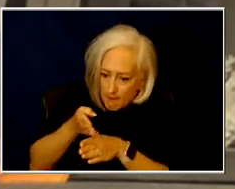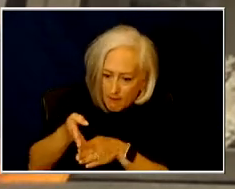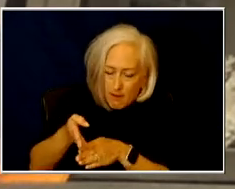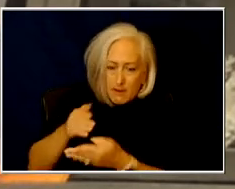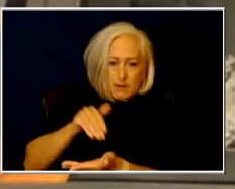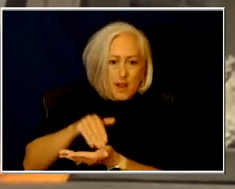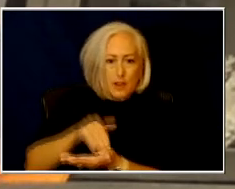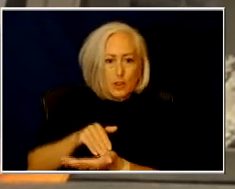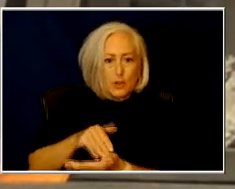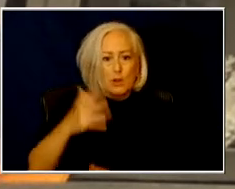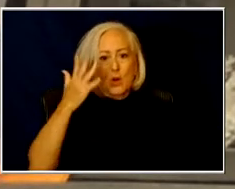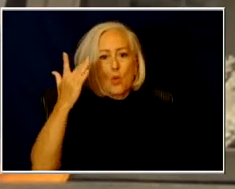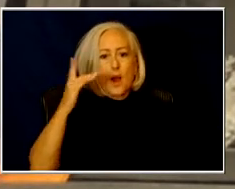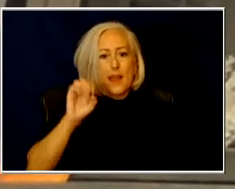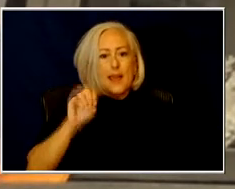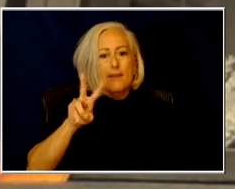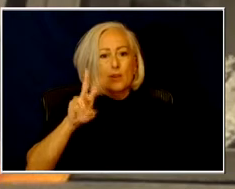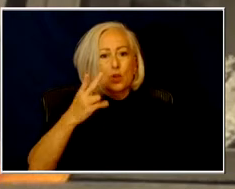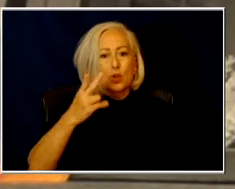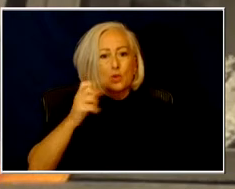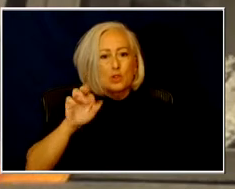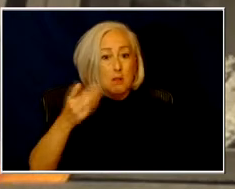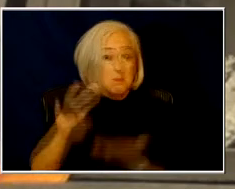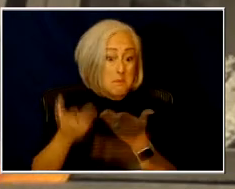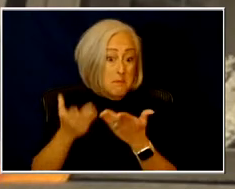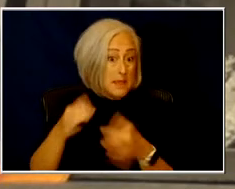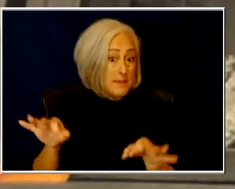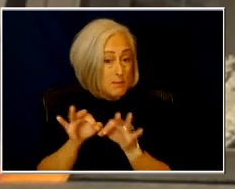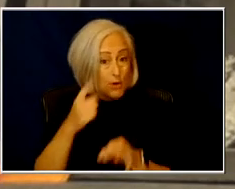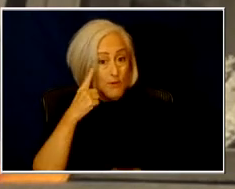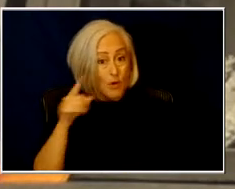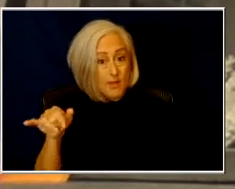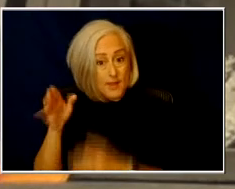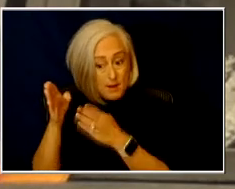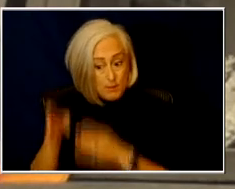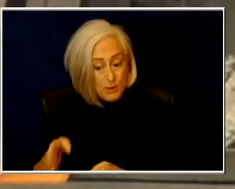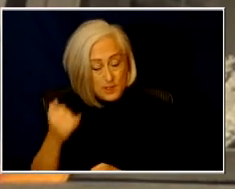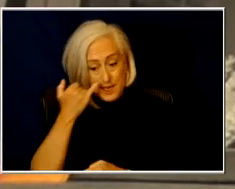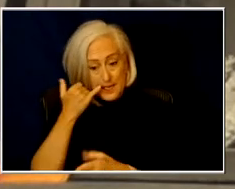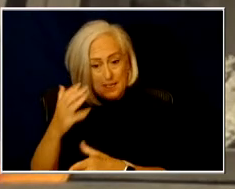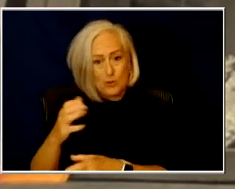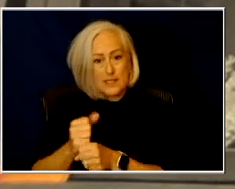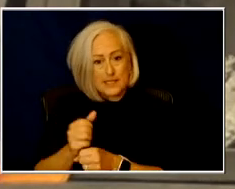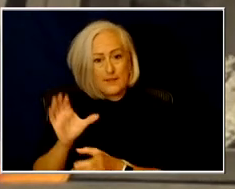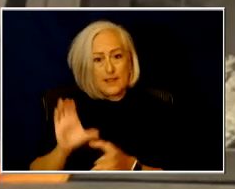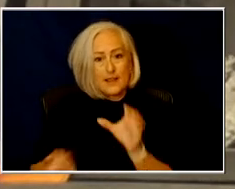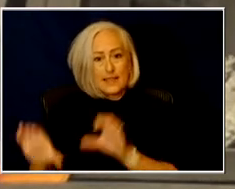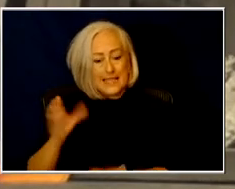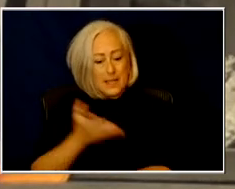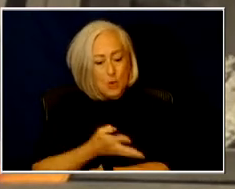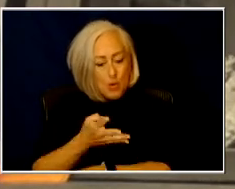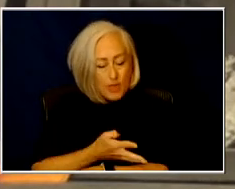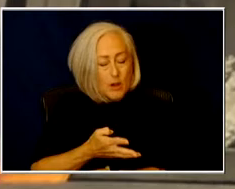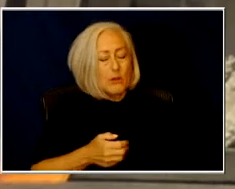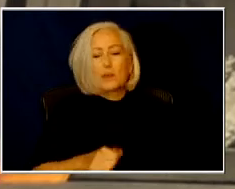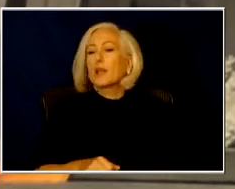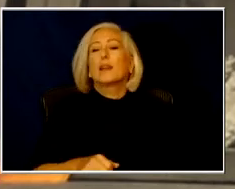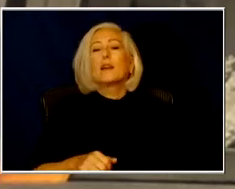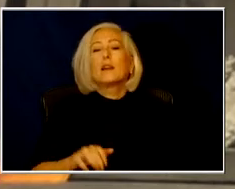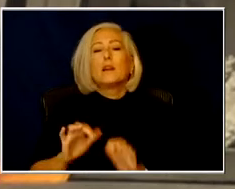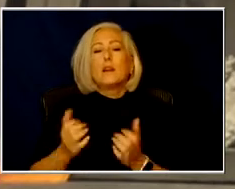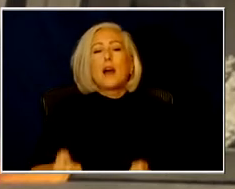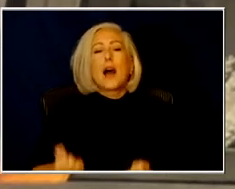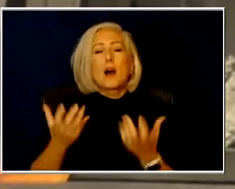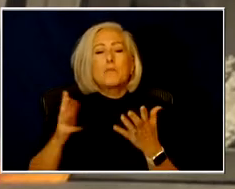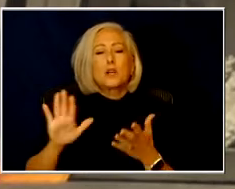case where every shell may be important depending on if she is receiving chemotherapy how immunocompromised is